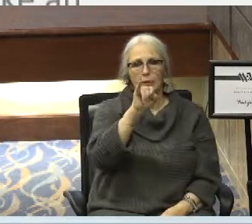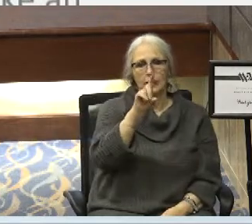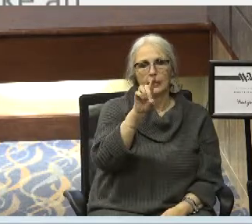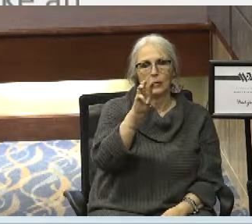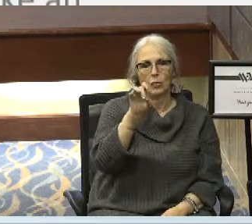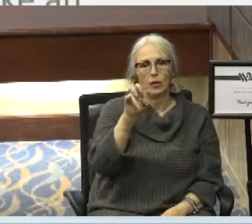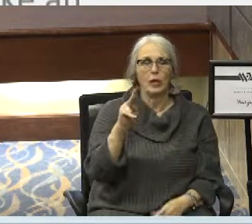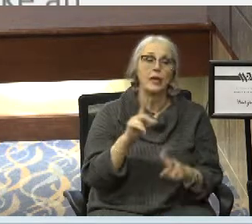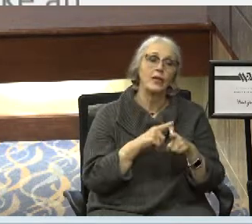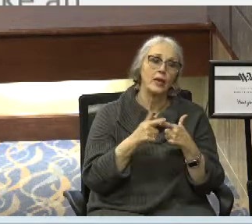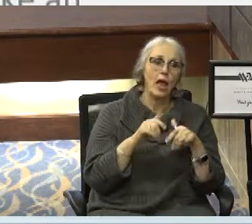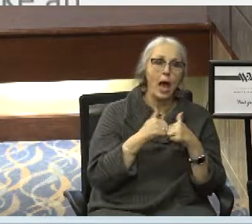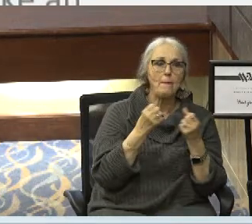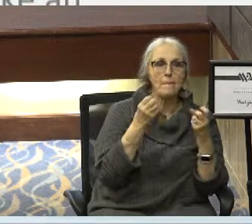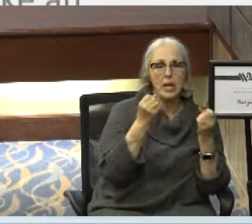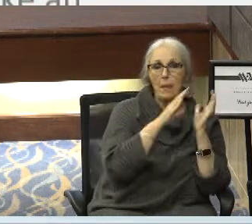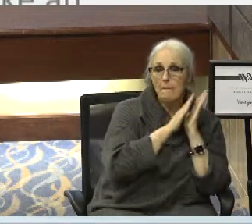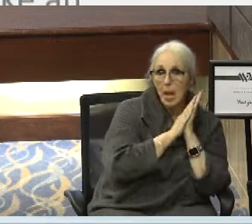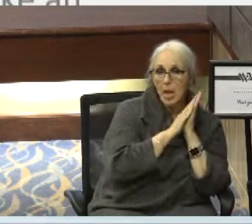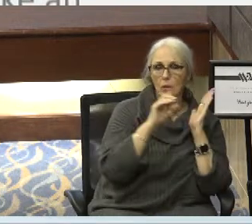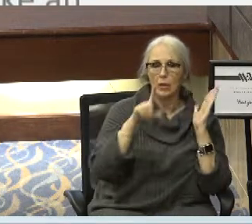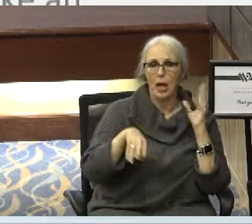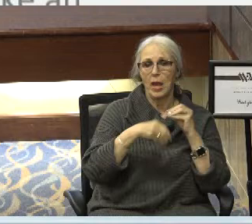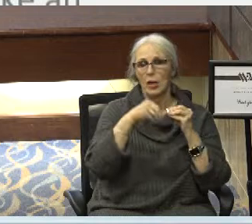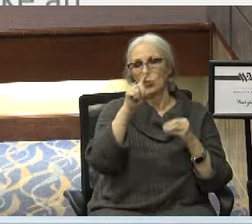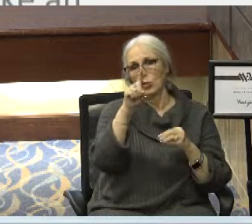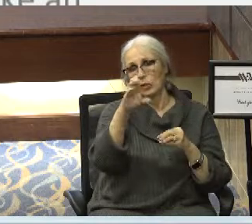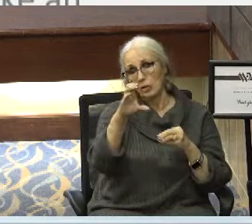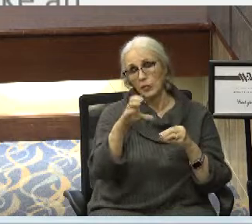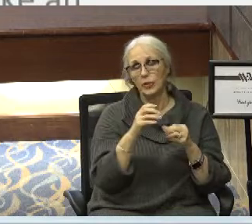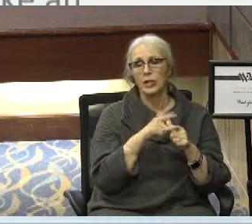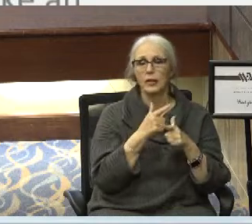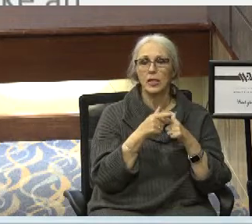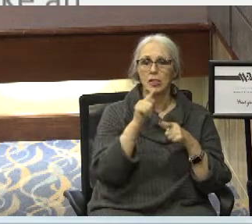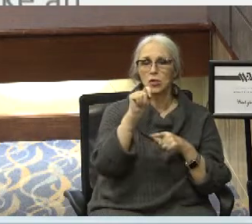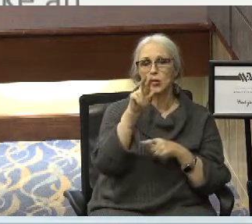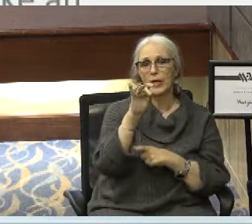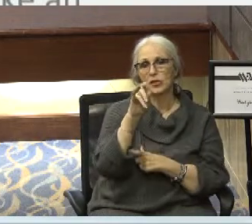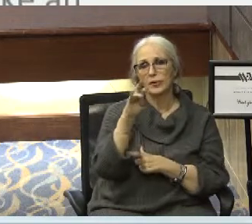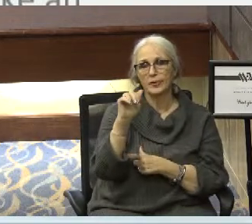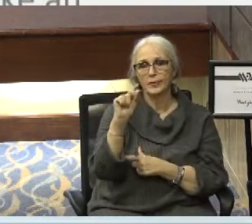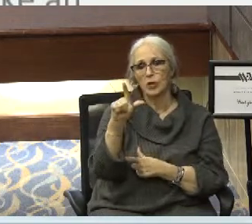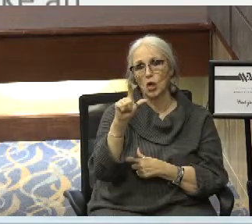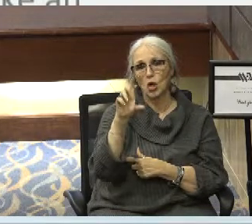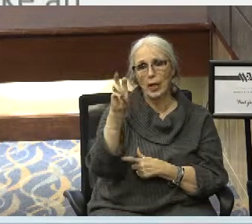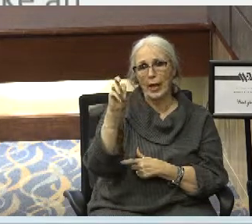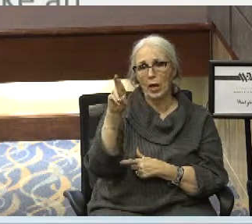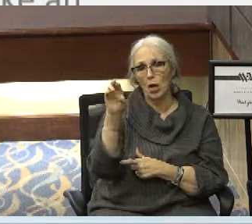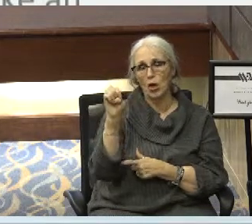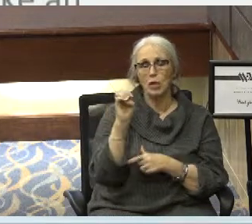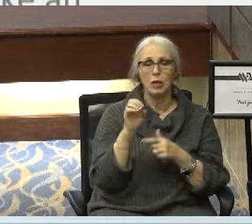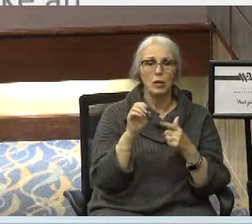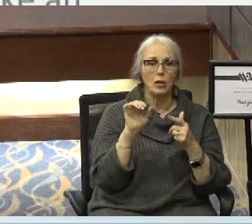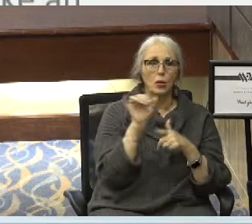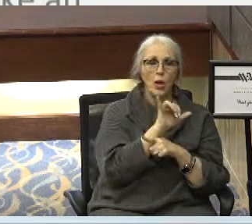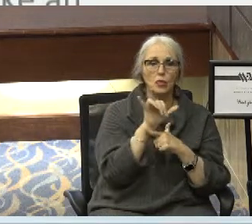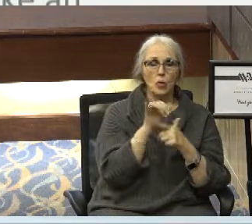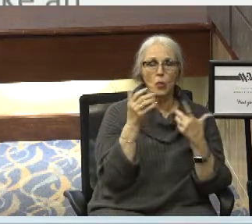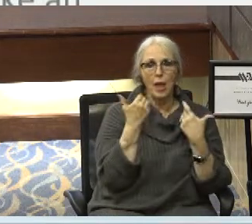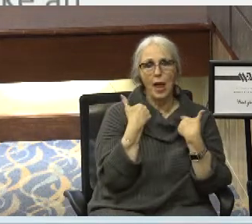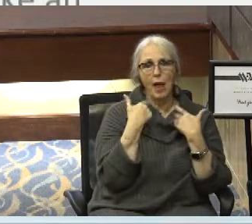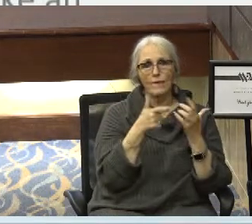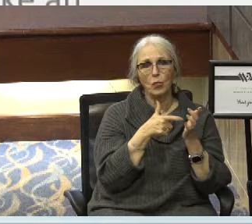of beds be 100 and that it be limited to transitional residential care. We also put